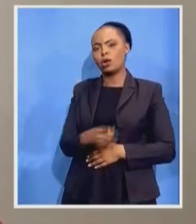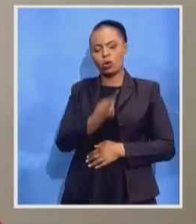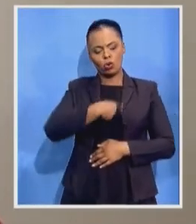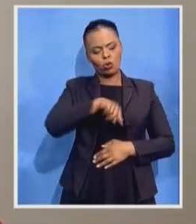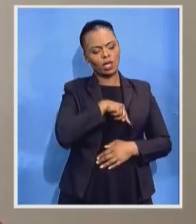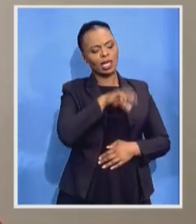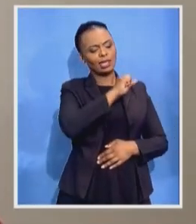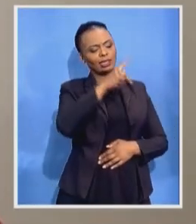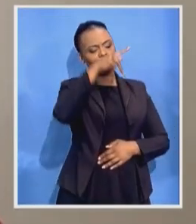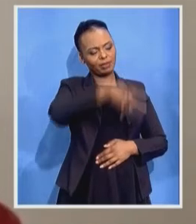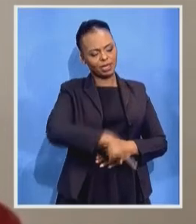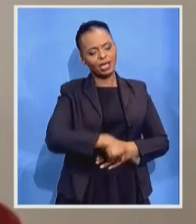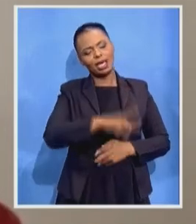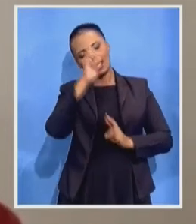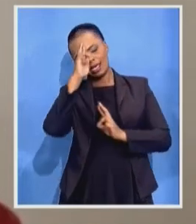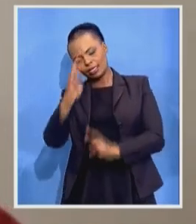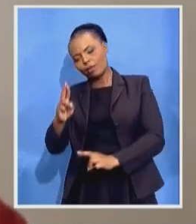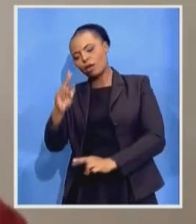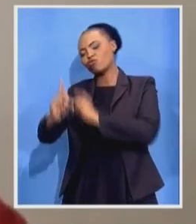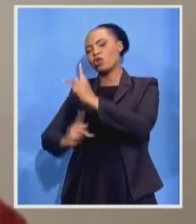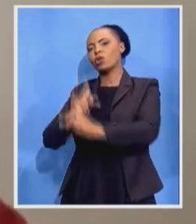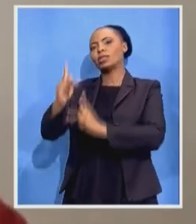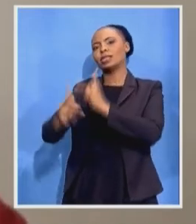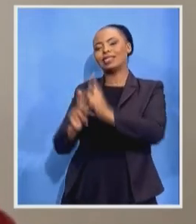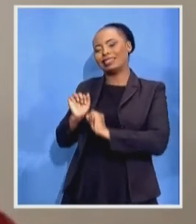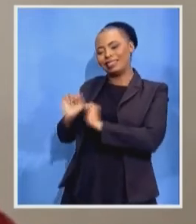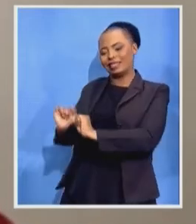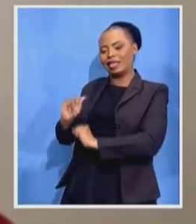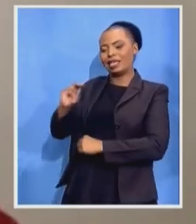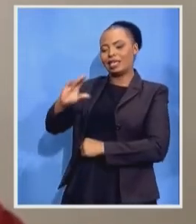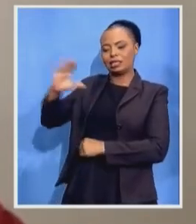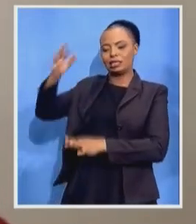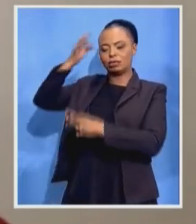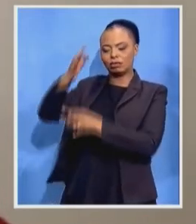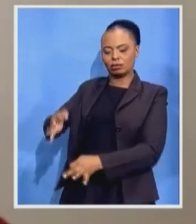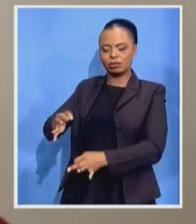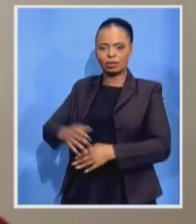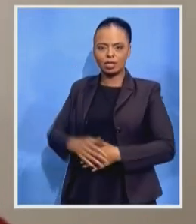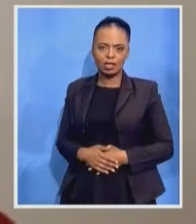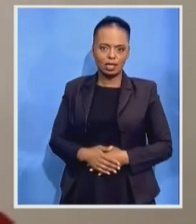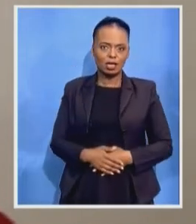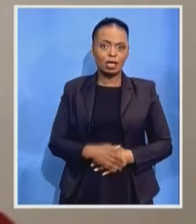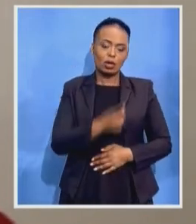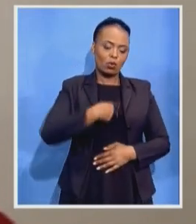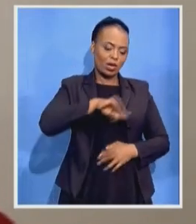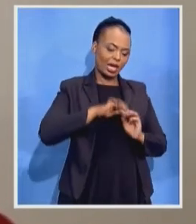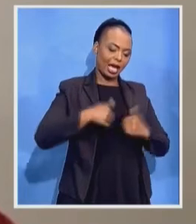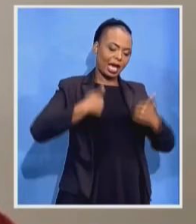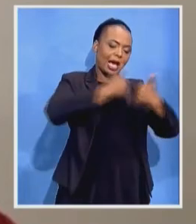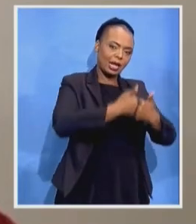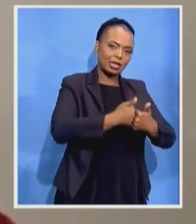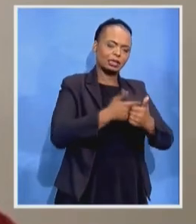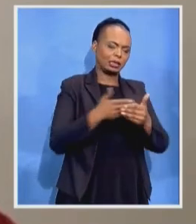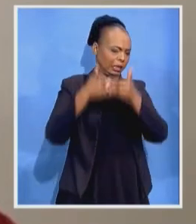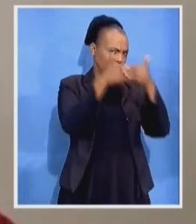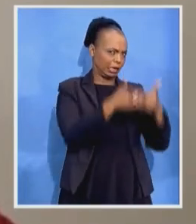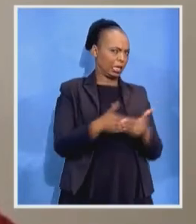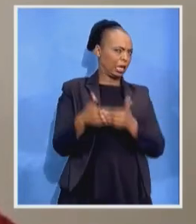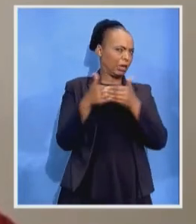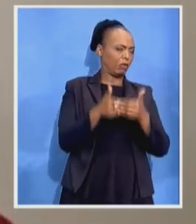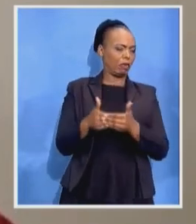the African National Congress. As allies, we are careful that we do not enter into what